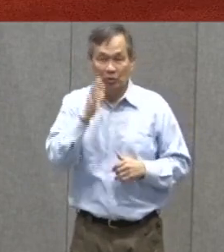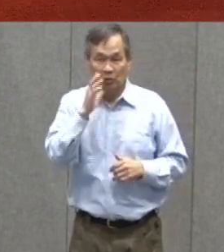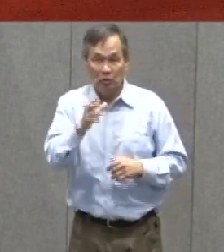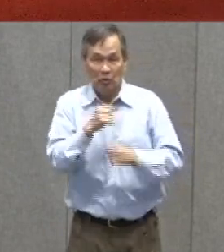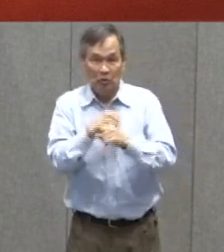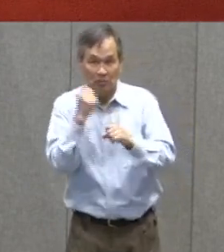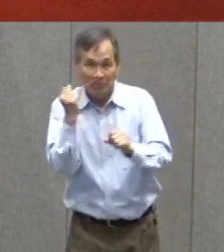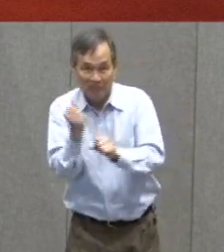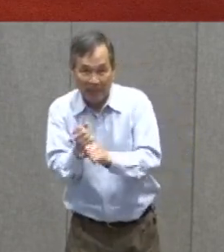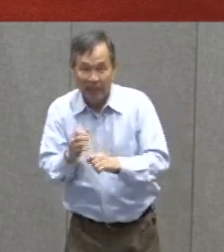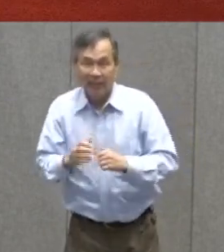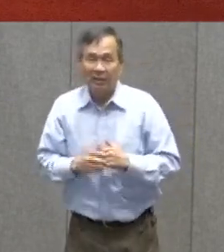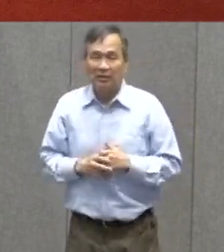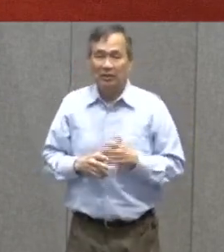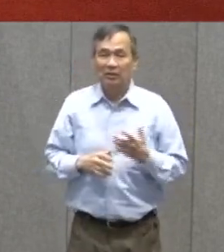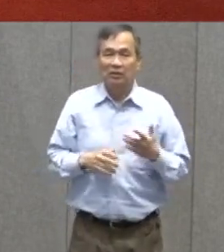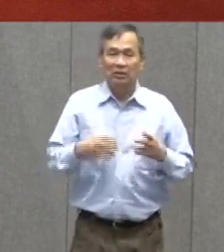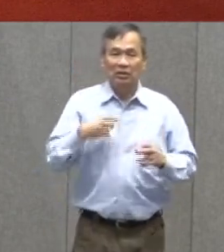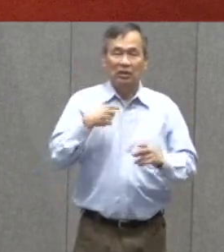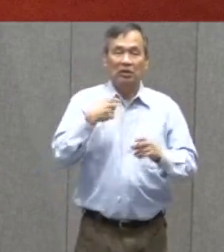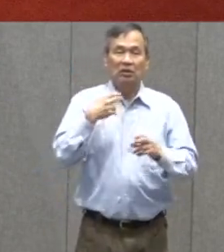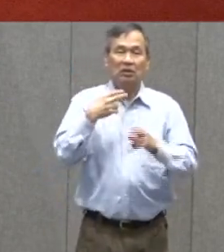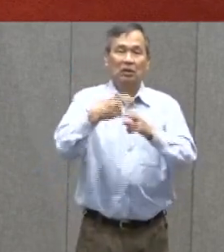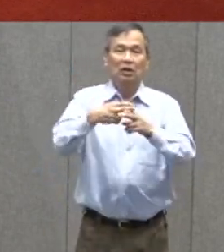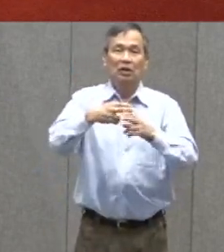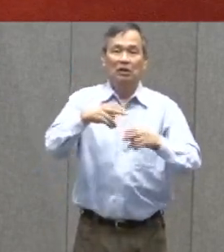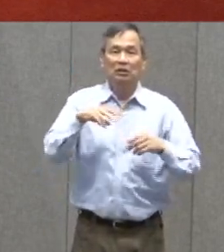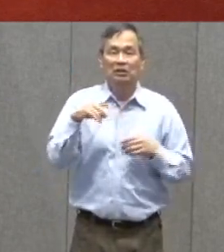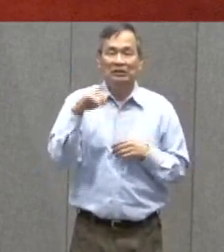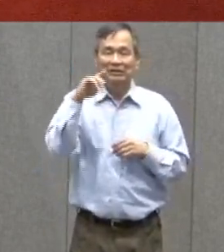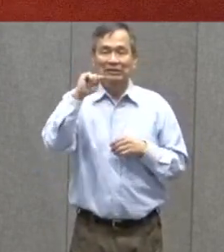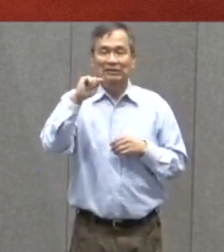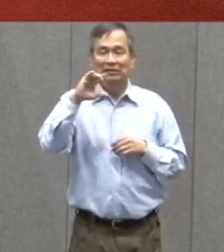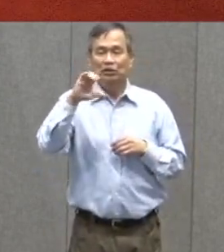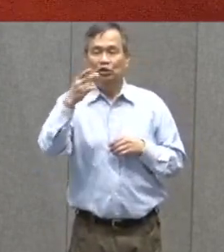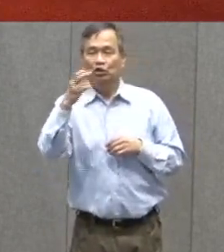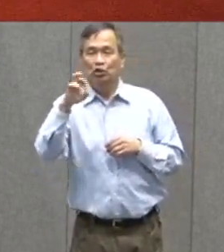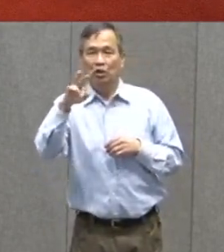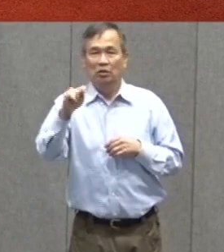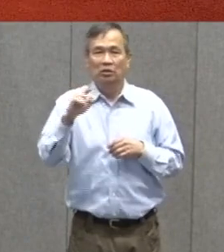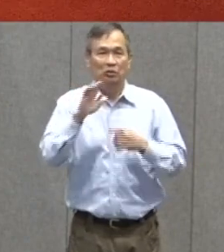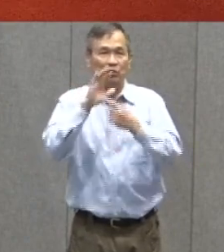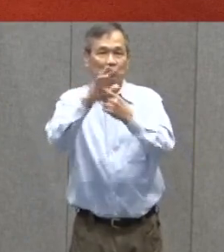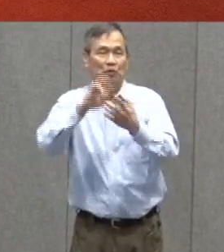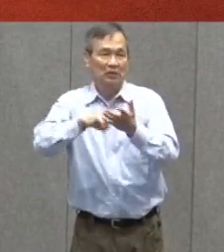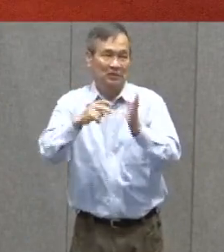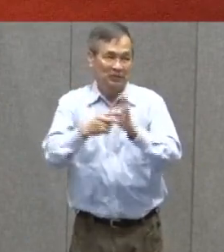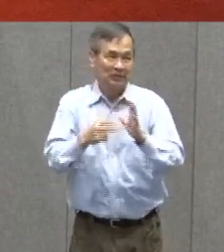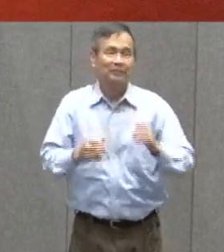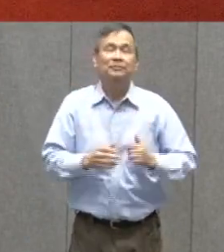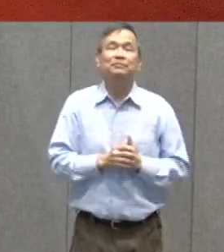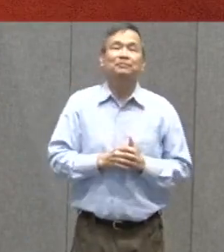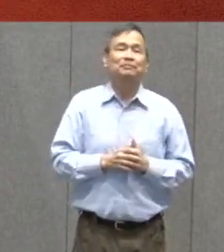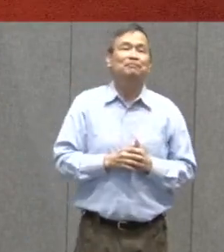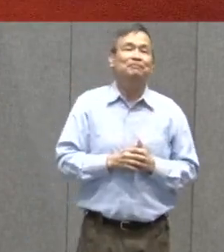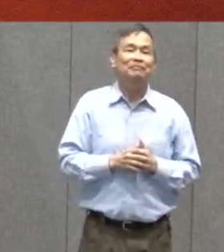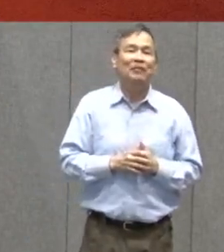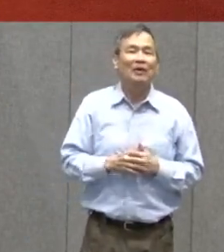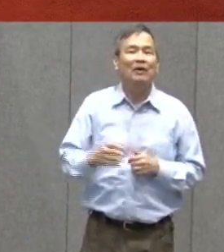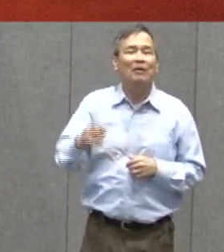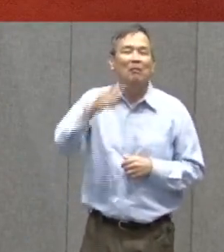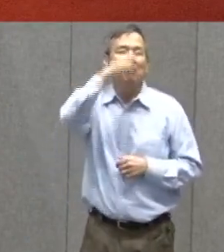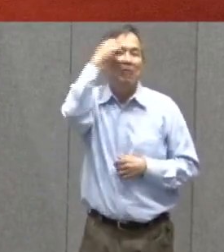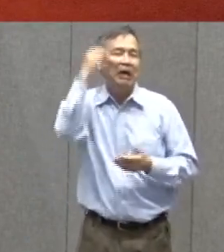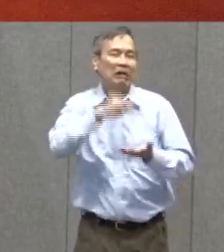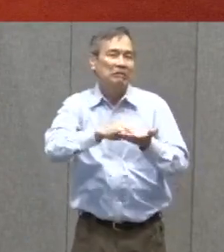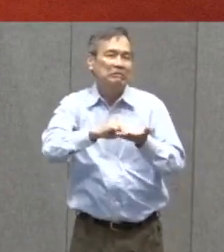create a T chart with me, and I will guide you. So I'm going to get a black marker here so